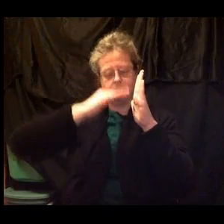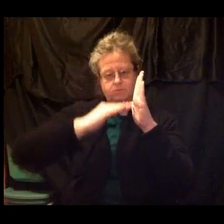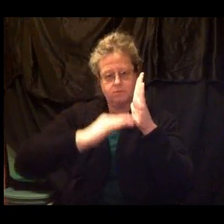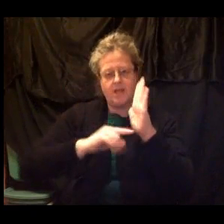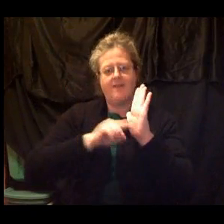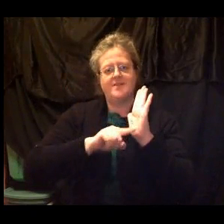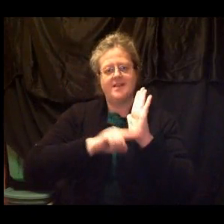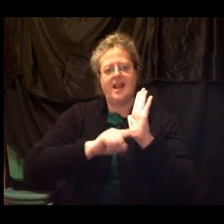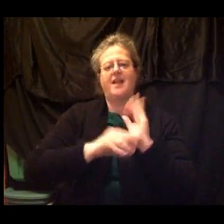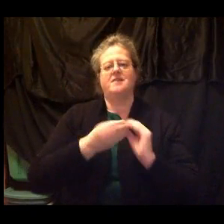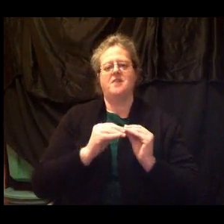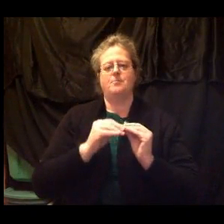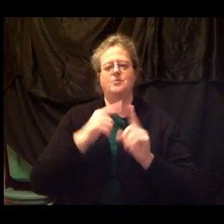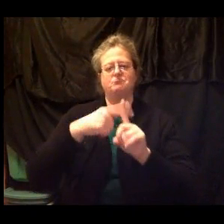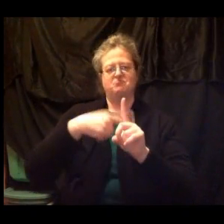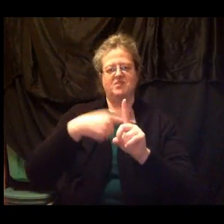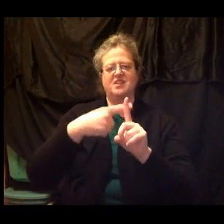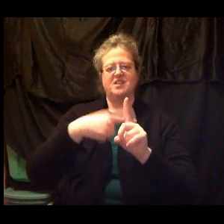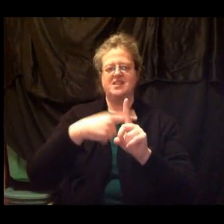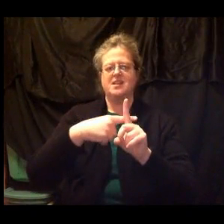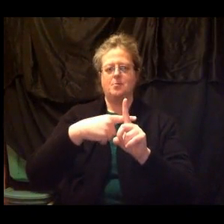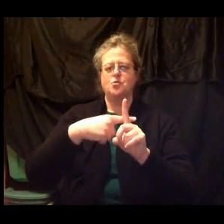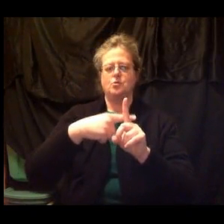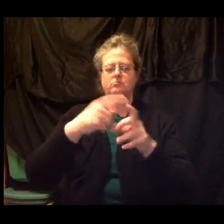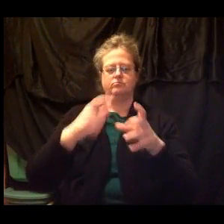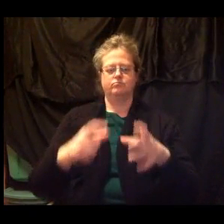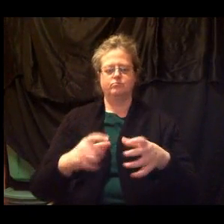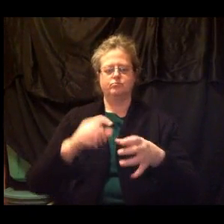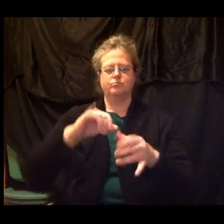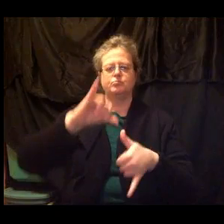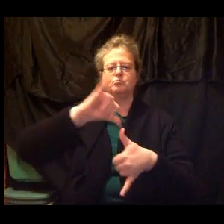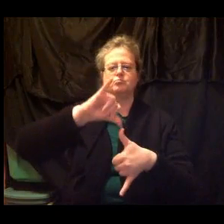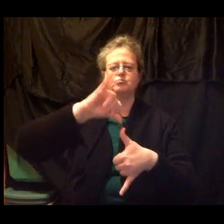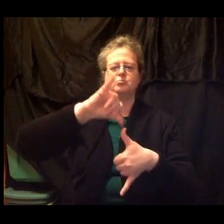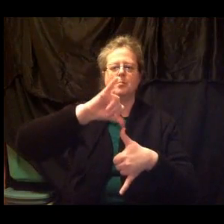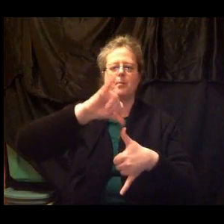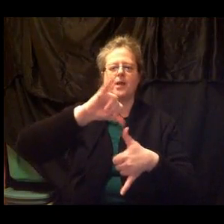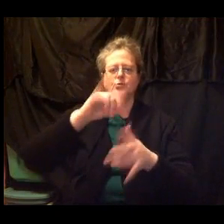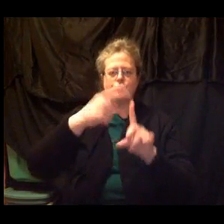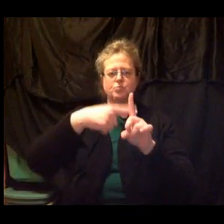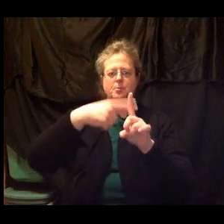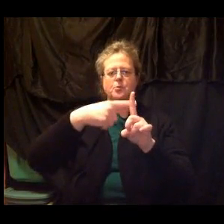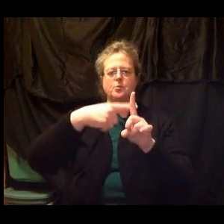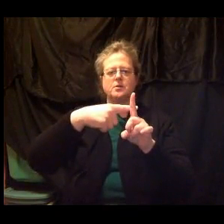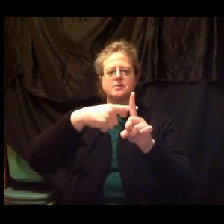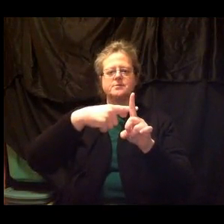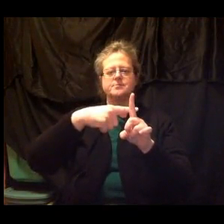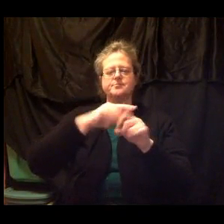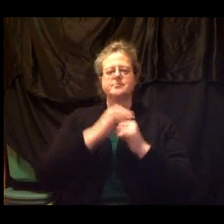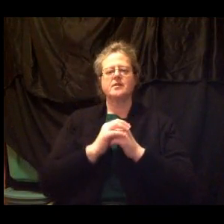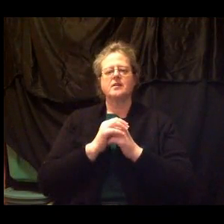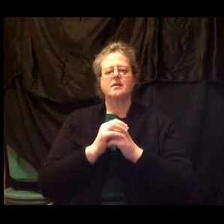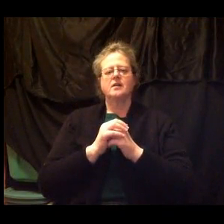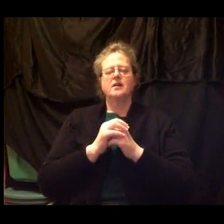numbers. So instead of right and left, the larger numbers would be above on this number line, and the smaller